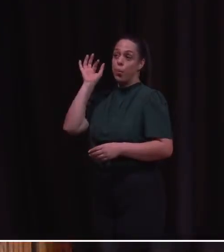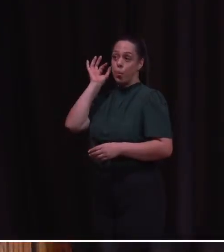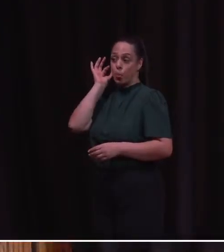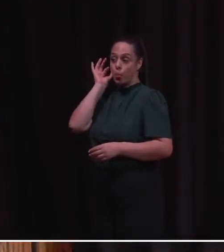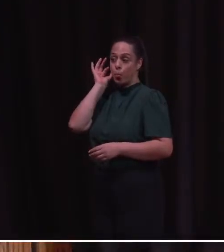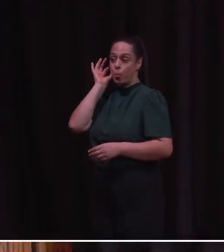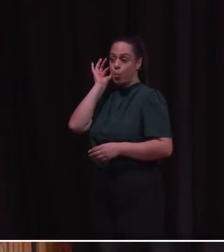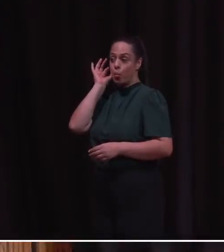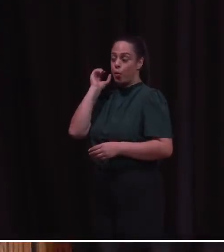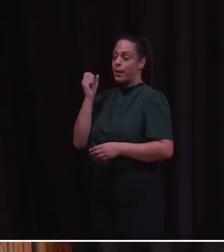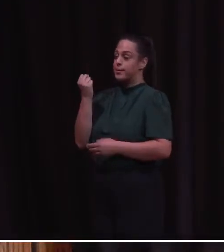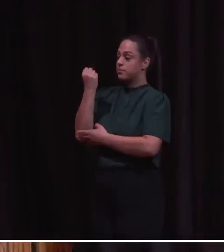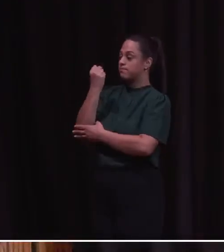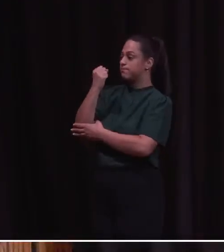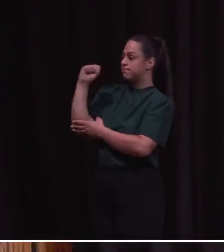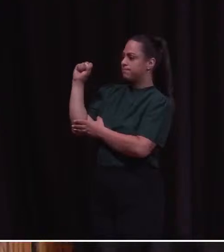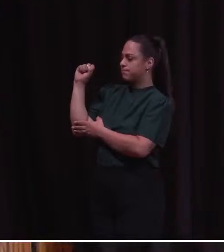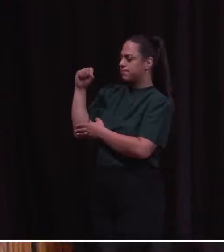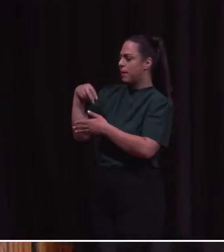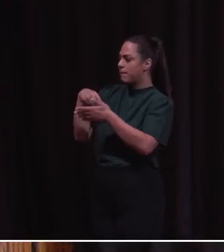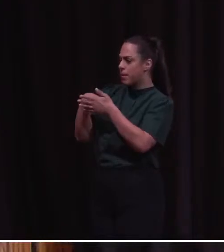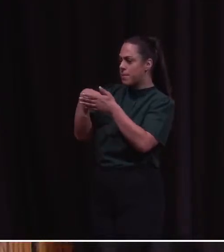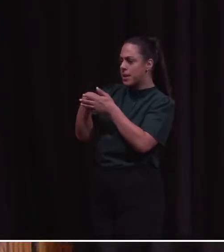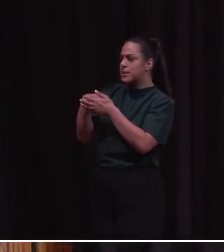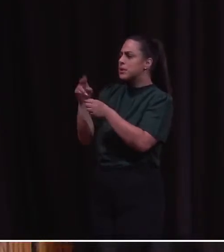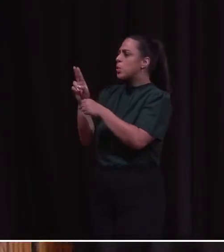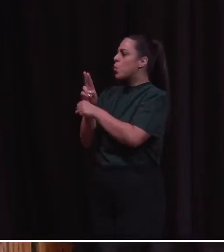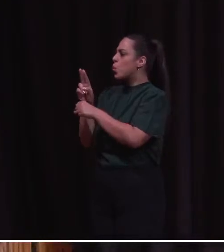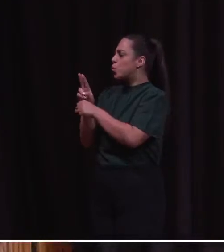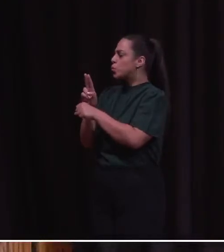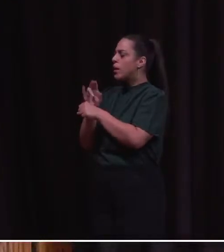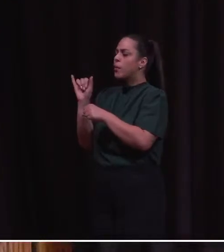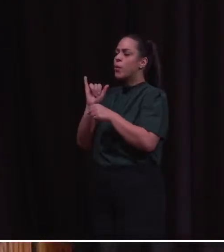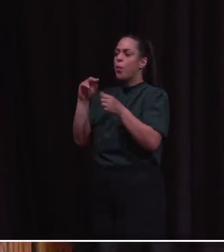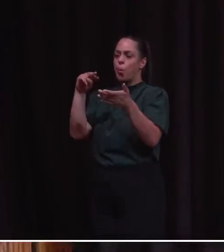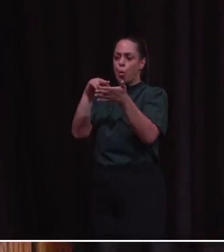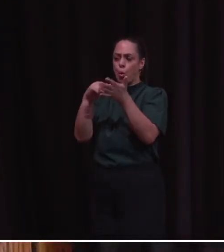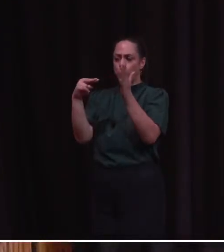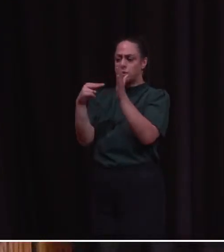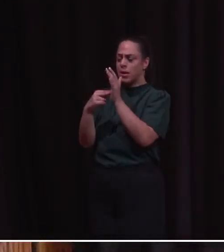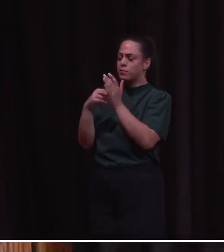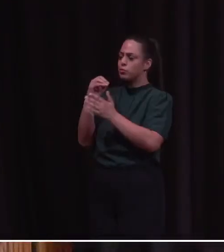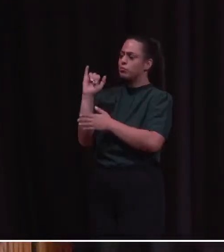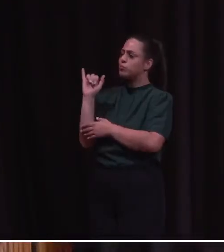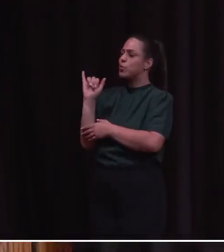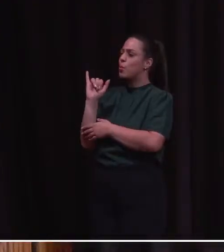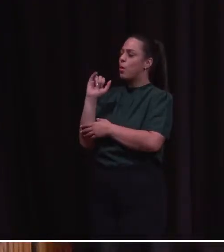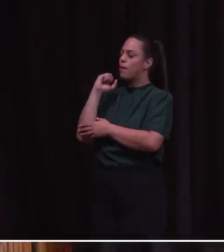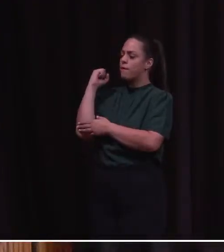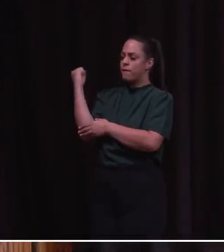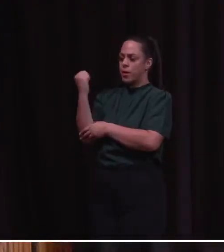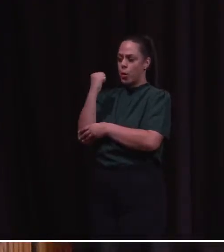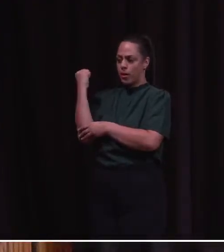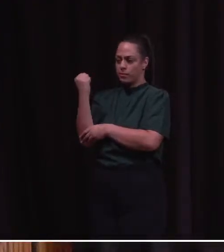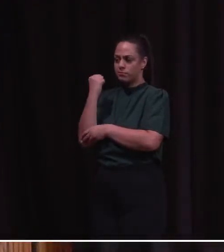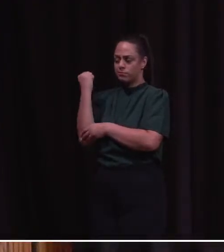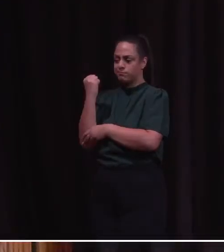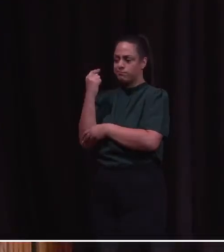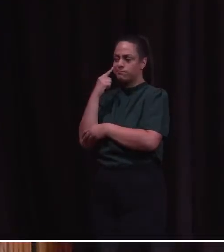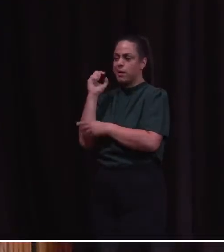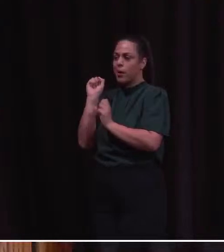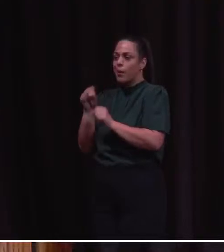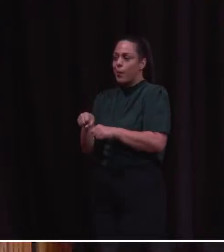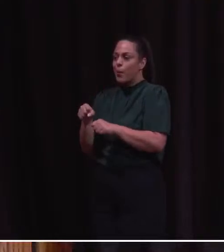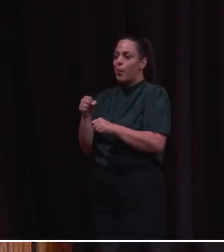was a weapon of gender violence, another plank in the horrific depictions of Africa. Writings from